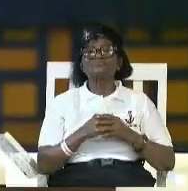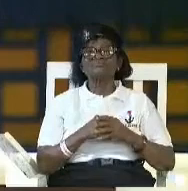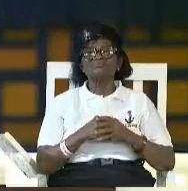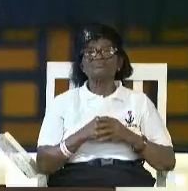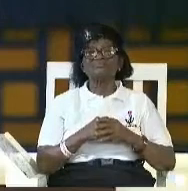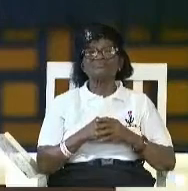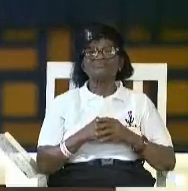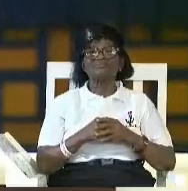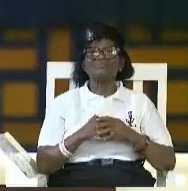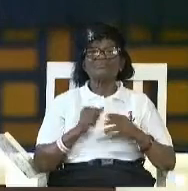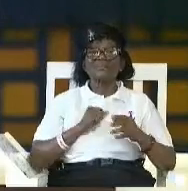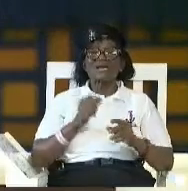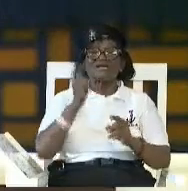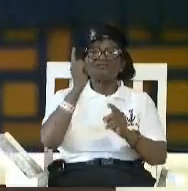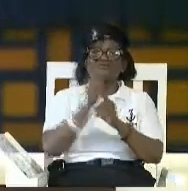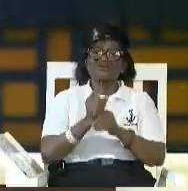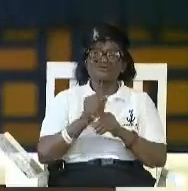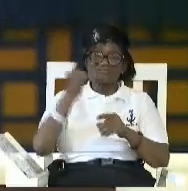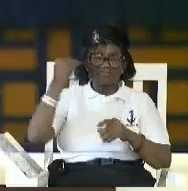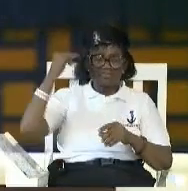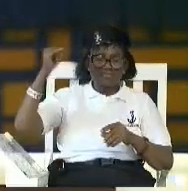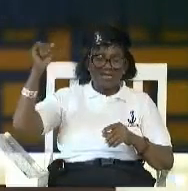And just imagine,